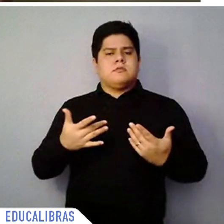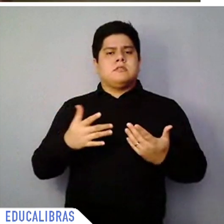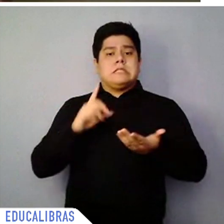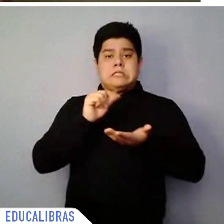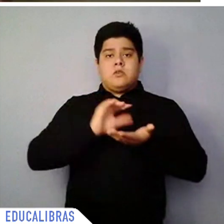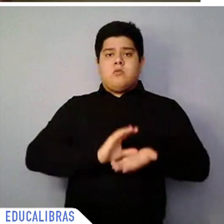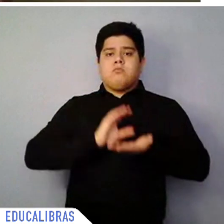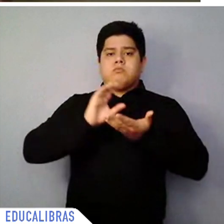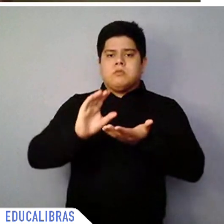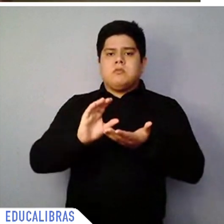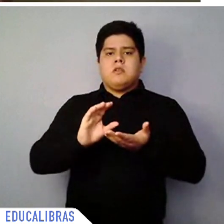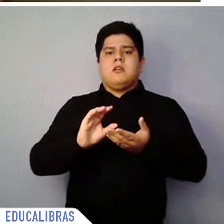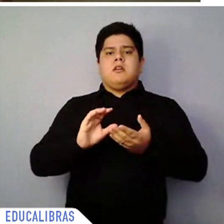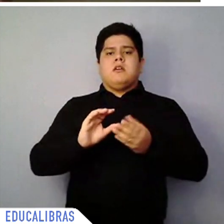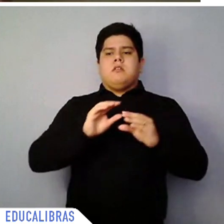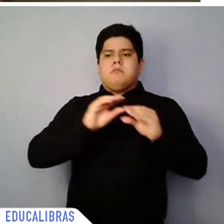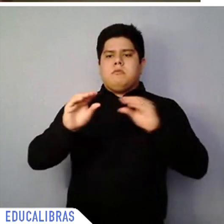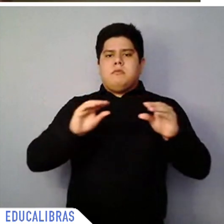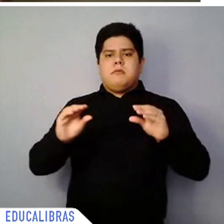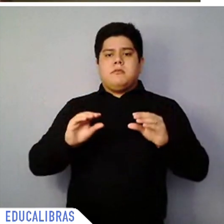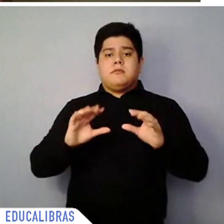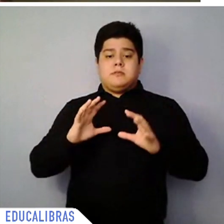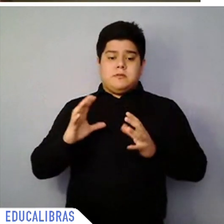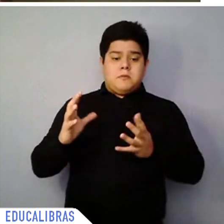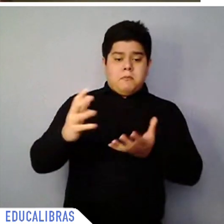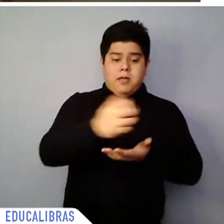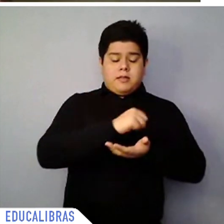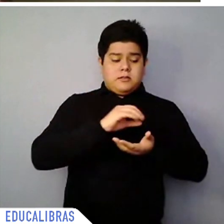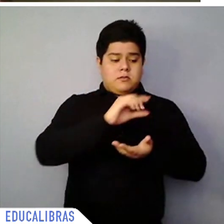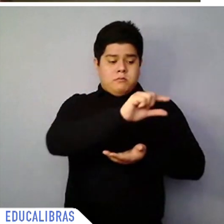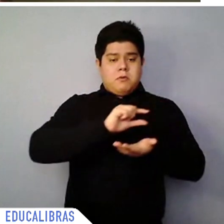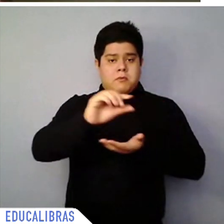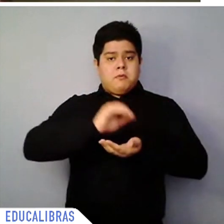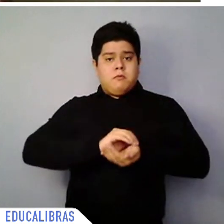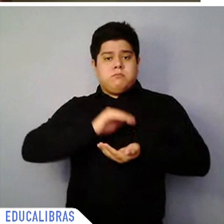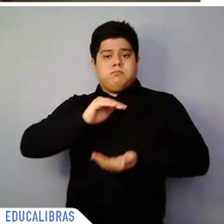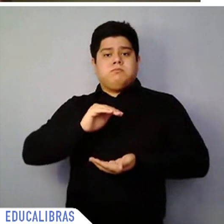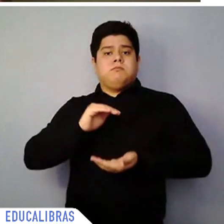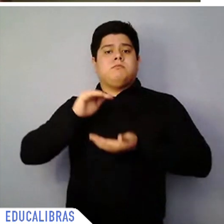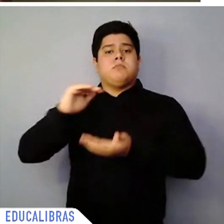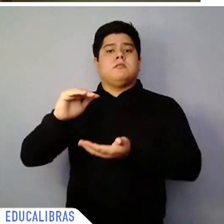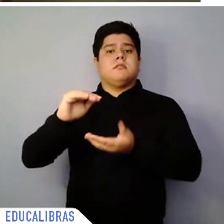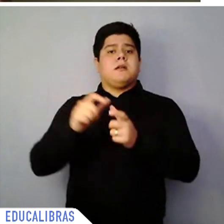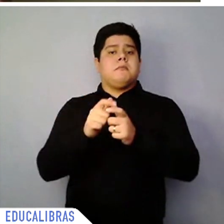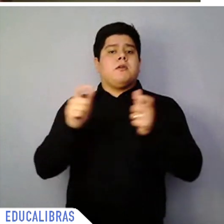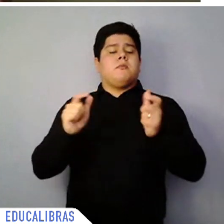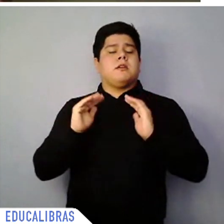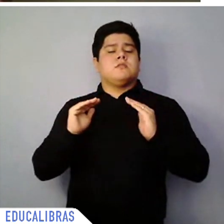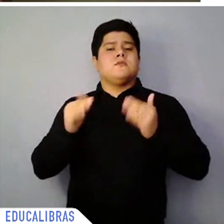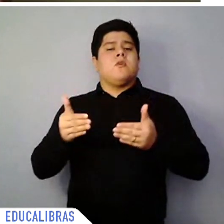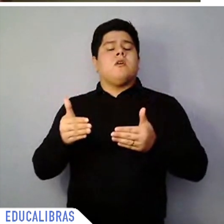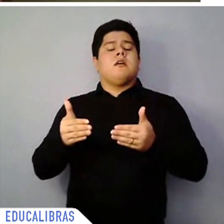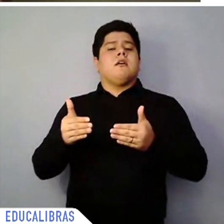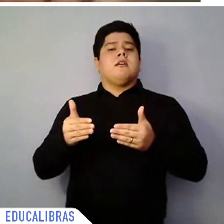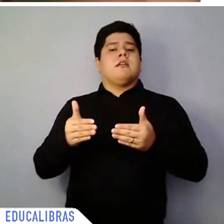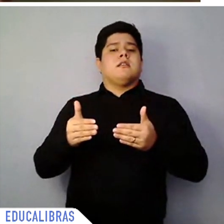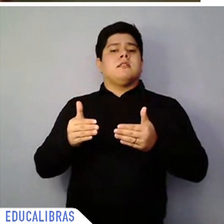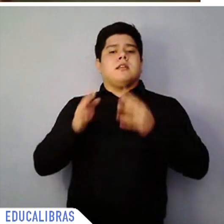House of Representatives before, the distribution of resources before,